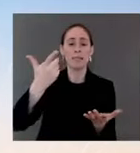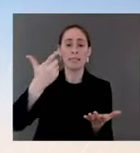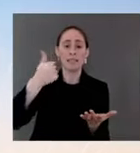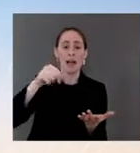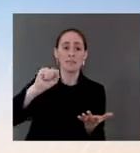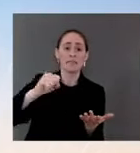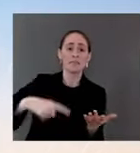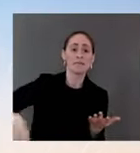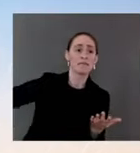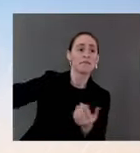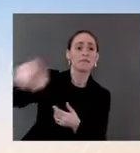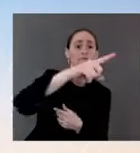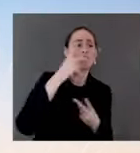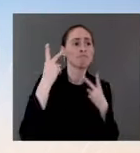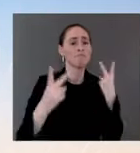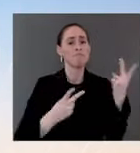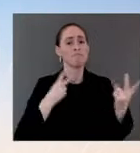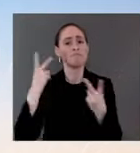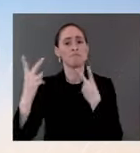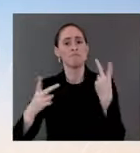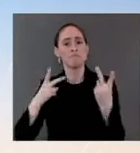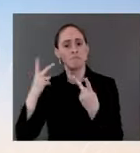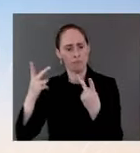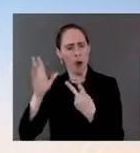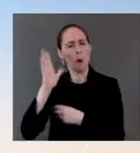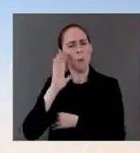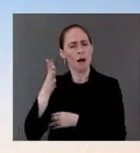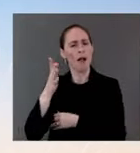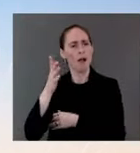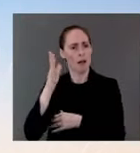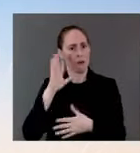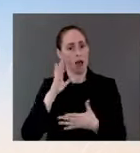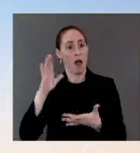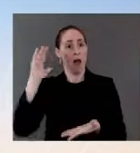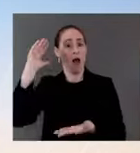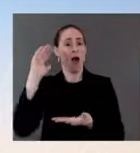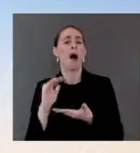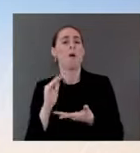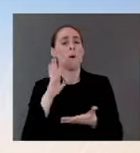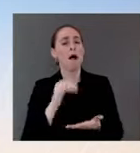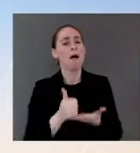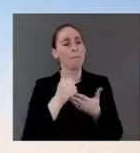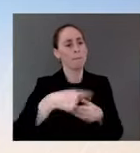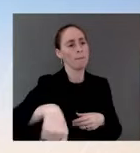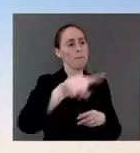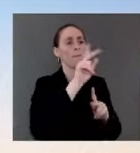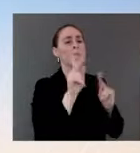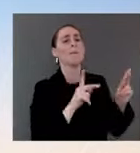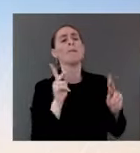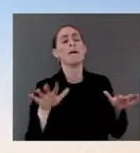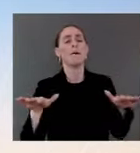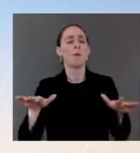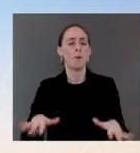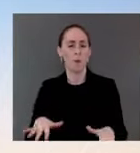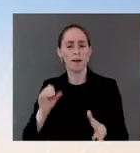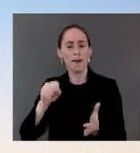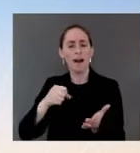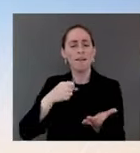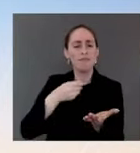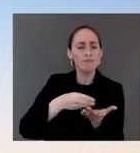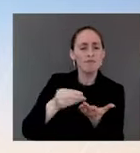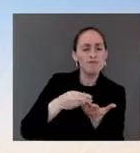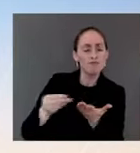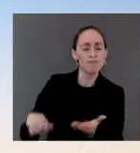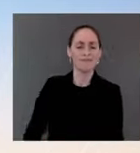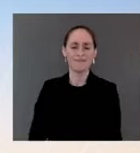seeing as it relates to cars, is wholesale car prices are down as well. Or used car prices are down as well. So when